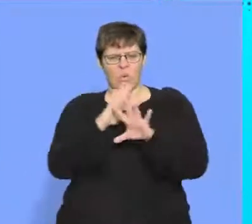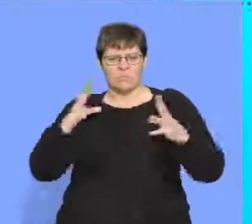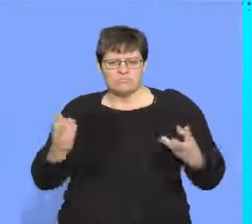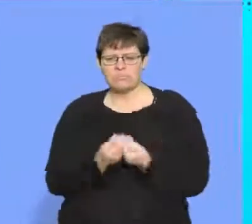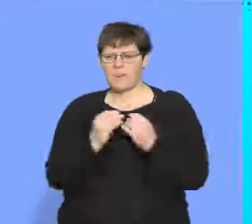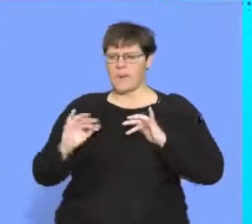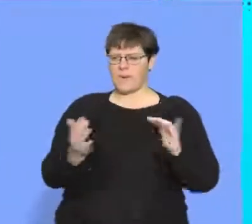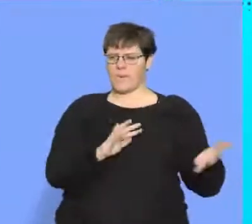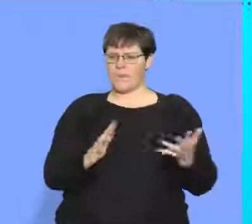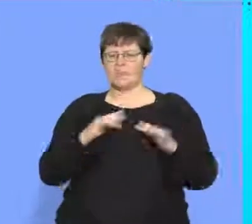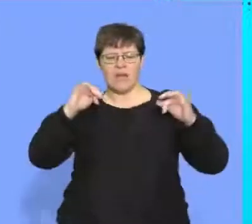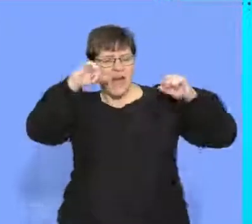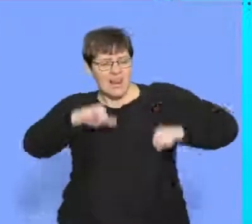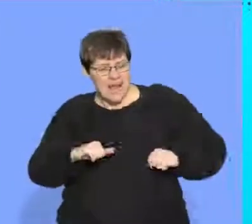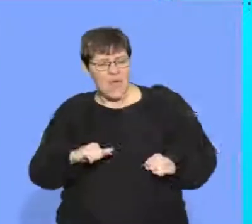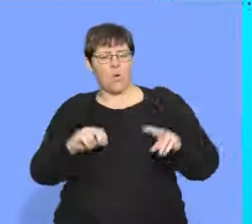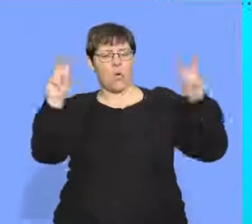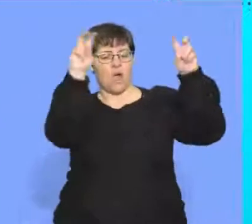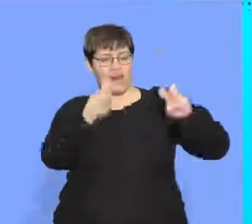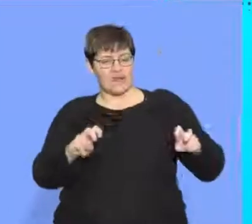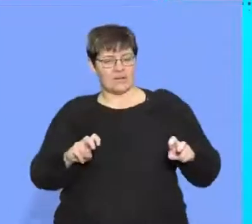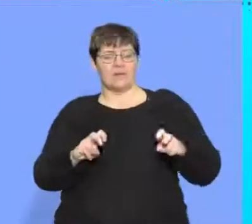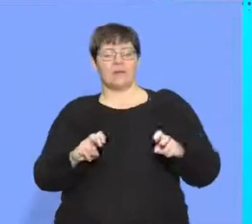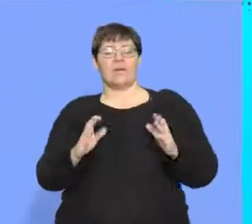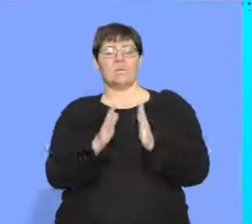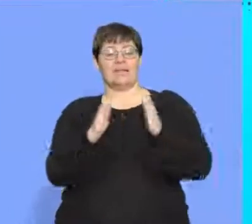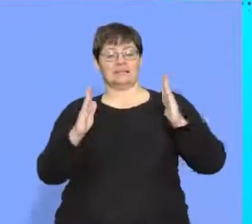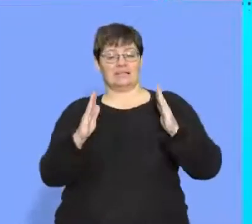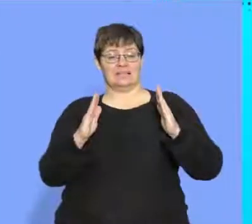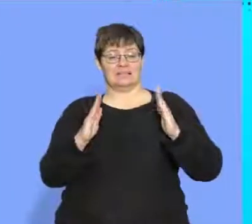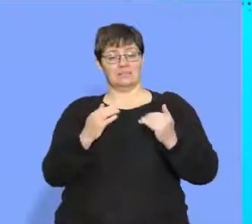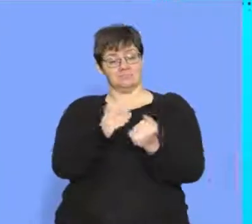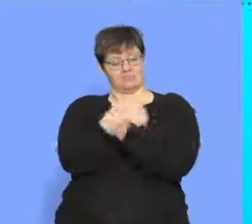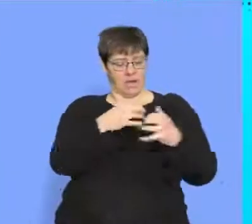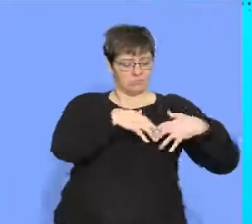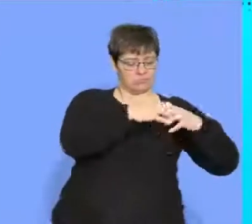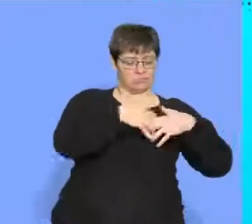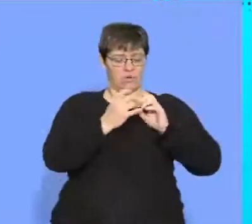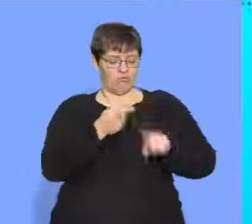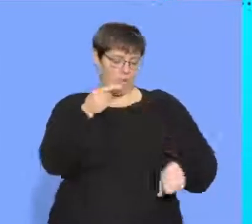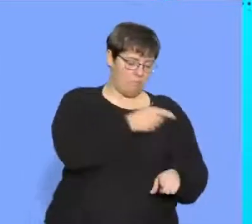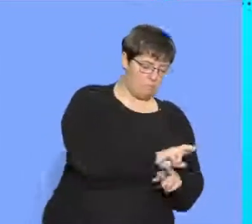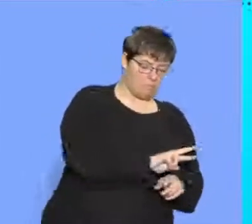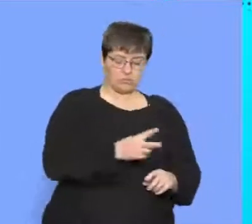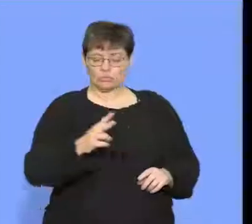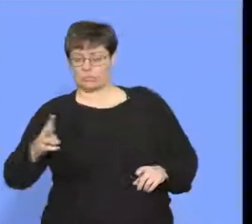work together to allow electromagnetic radiation to propagate from one place to another? Well, let's have a look.